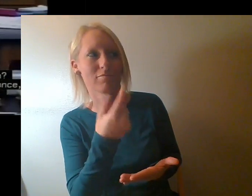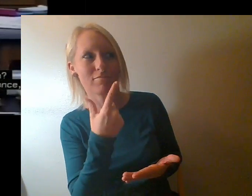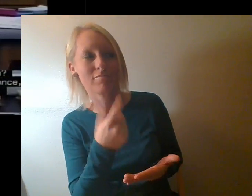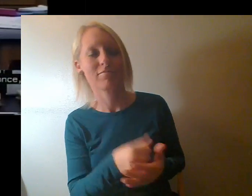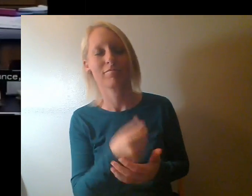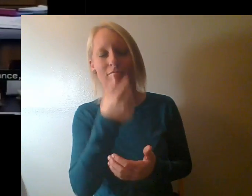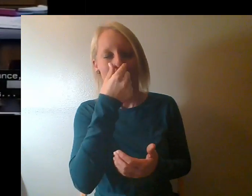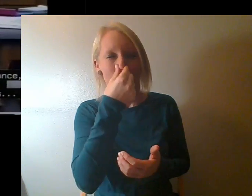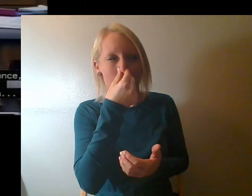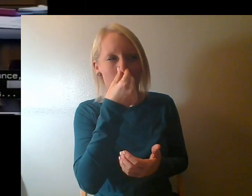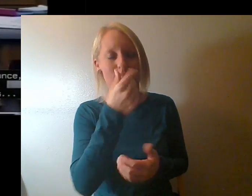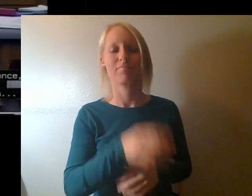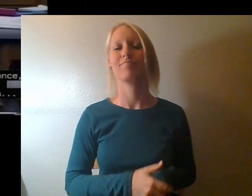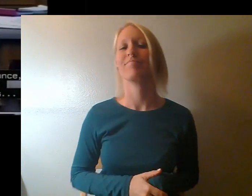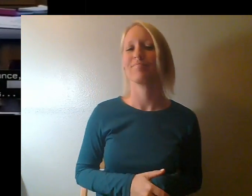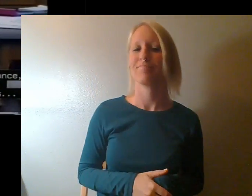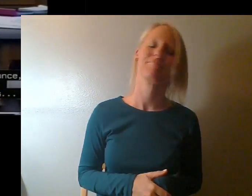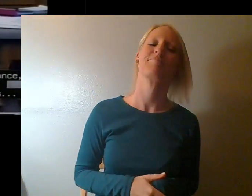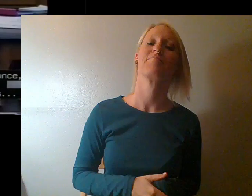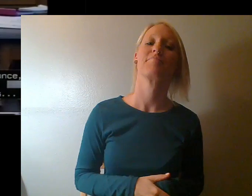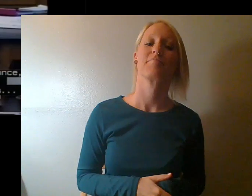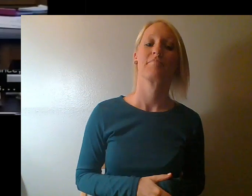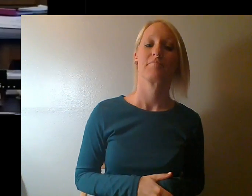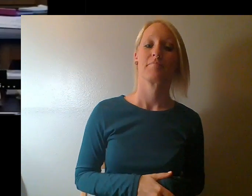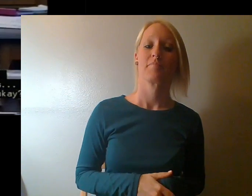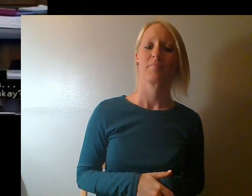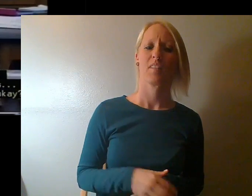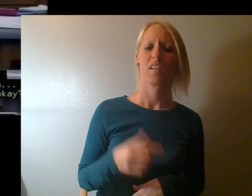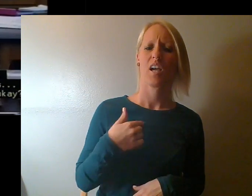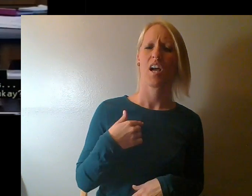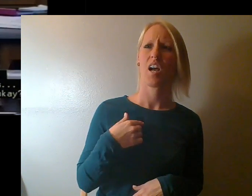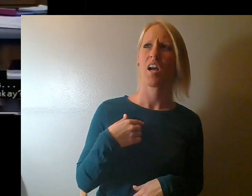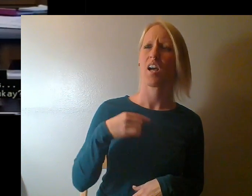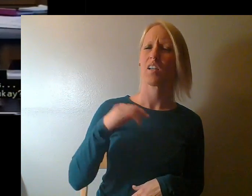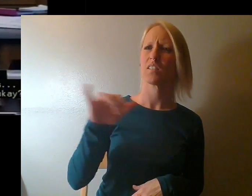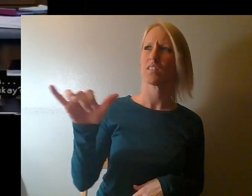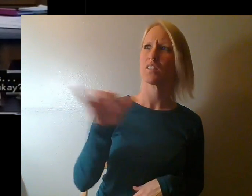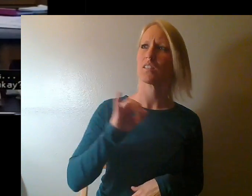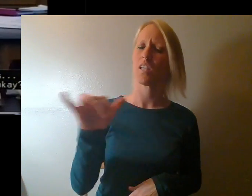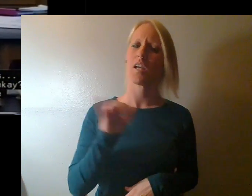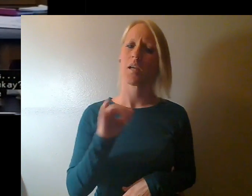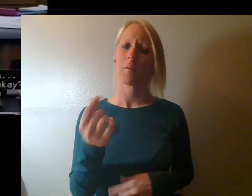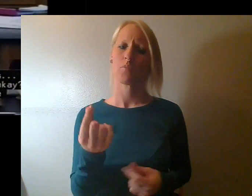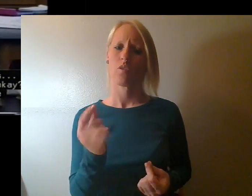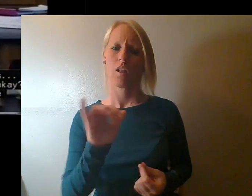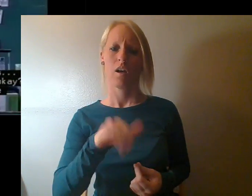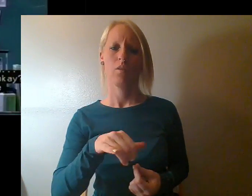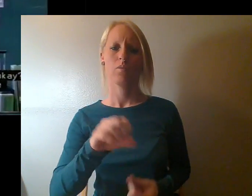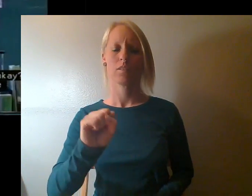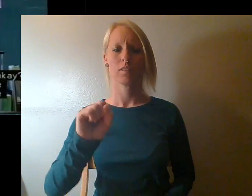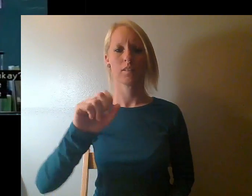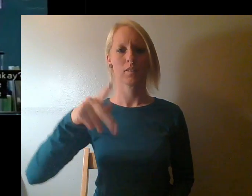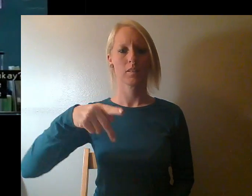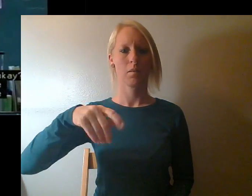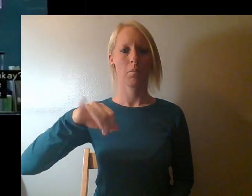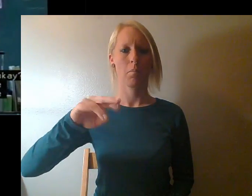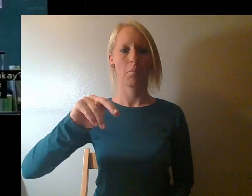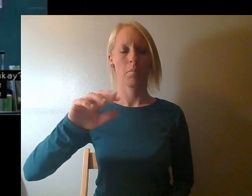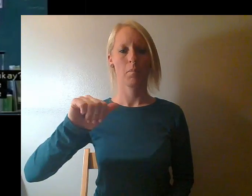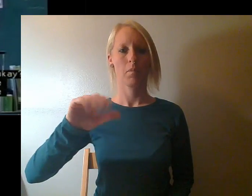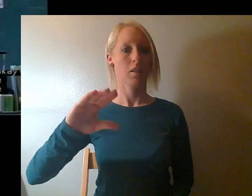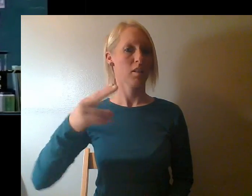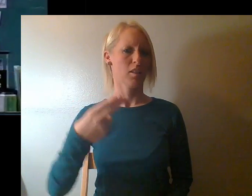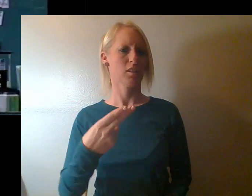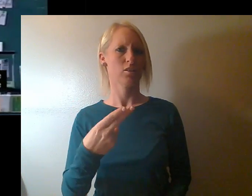it. Now, see, some foods, okay, now there's a difference, okay? Now, some foods, what you're going to experience is you